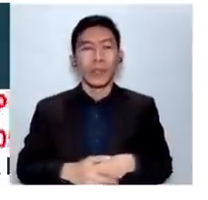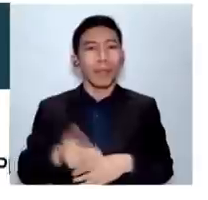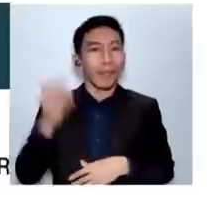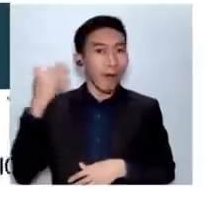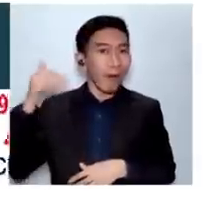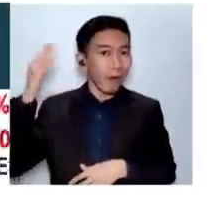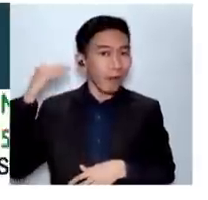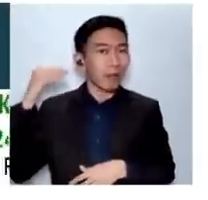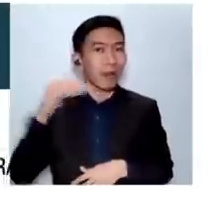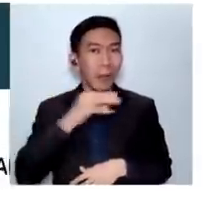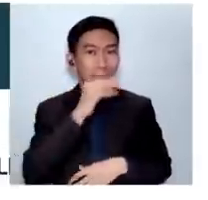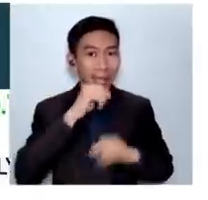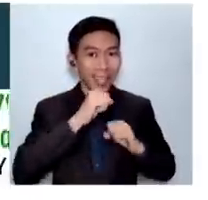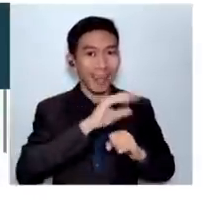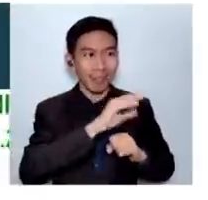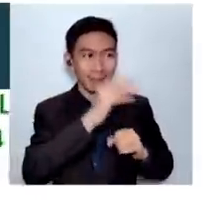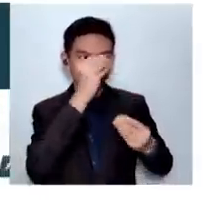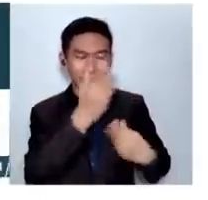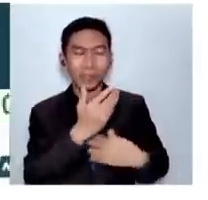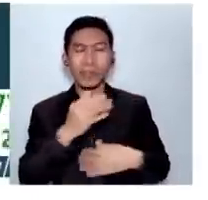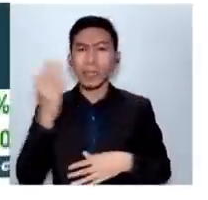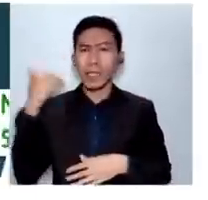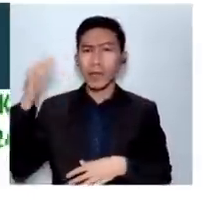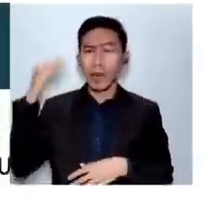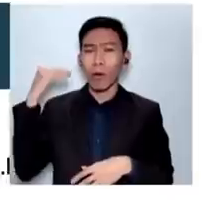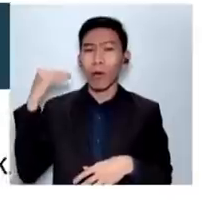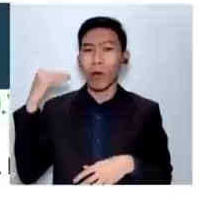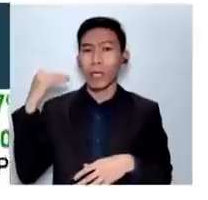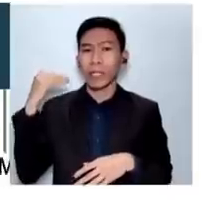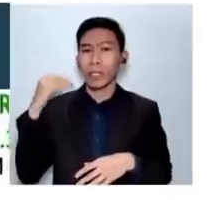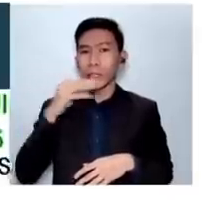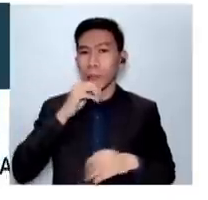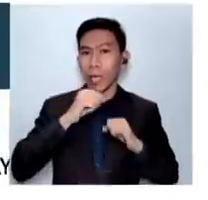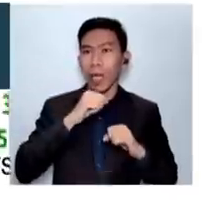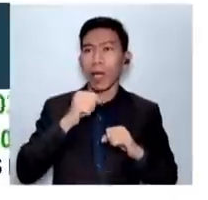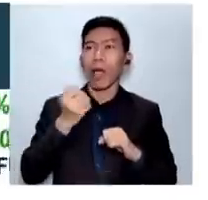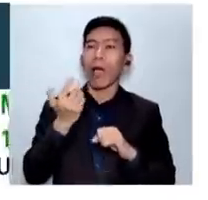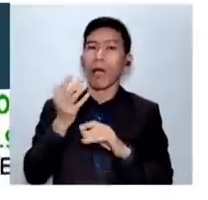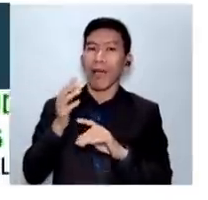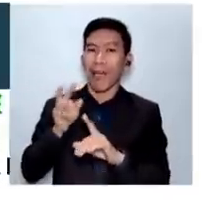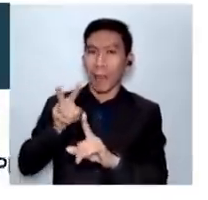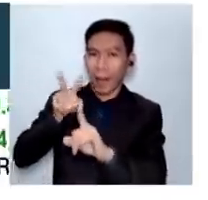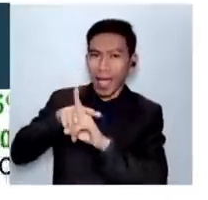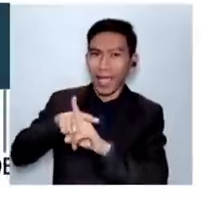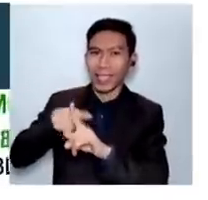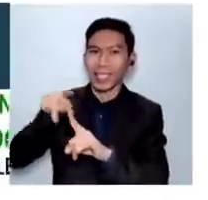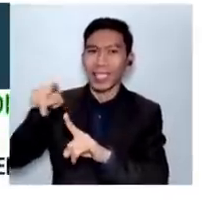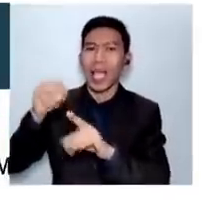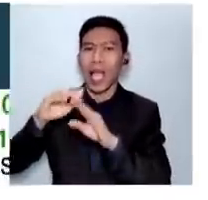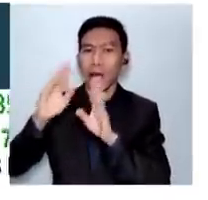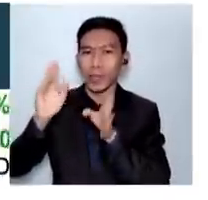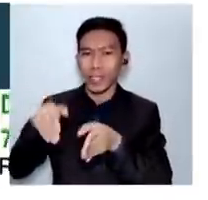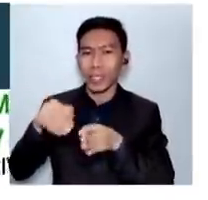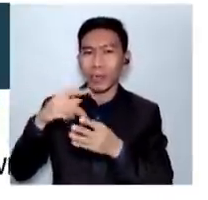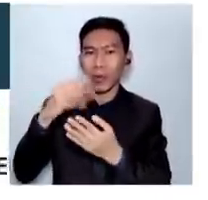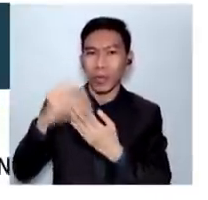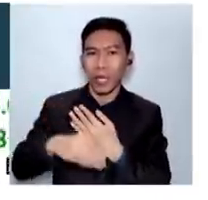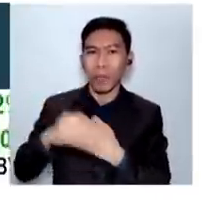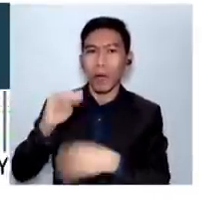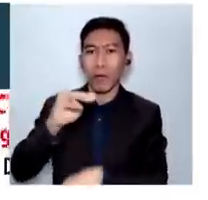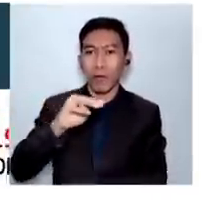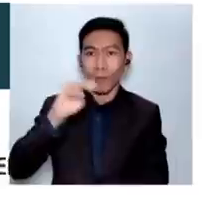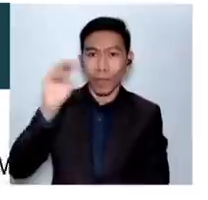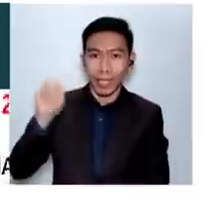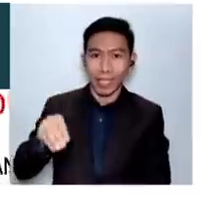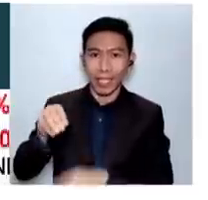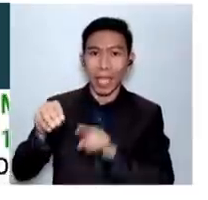to Santo Manny Pacquiao, he availed of a of the housing program of the City of Manila under then City Mayor